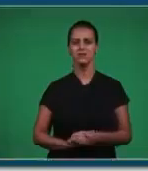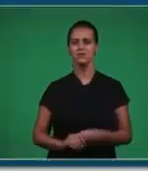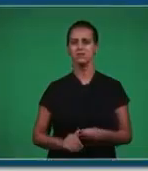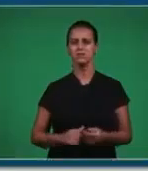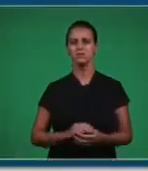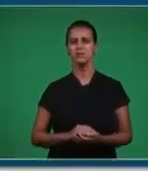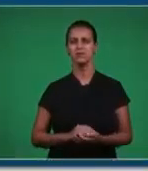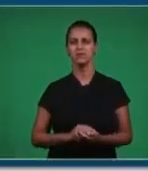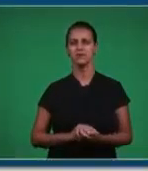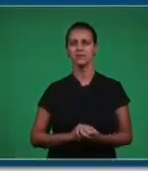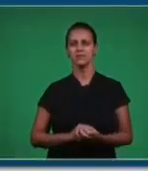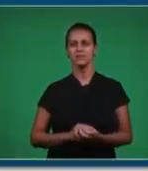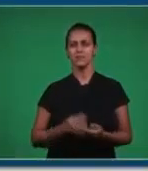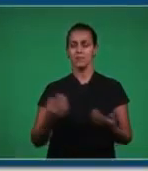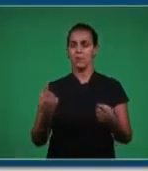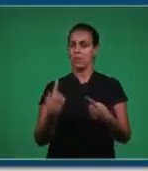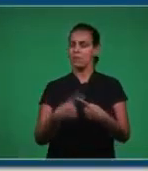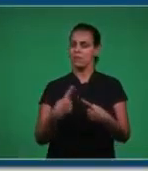this text here,